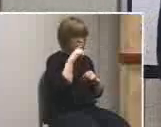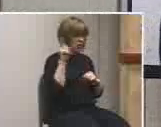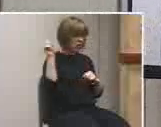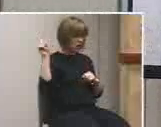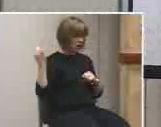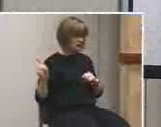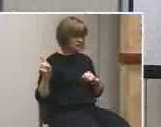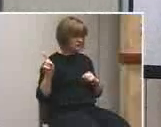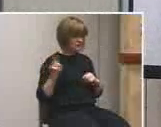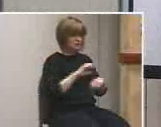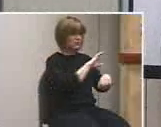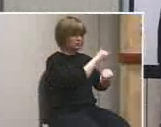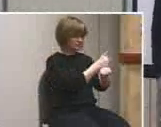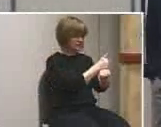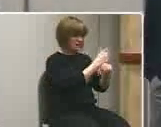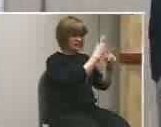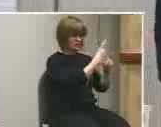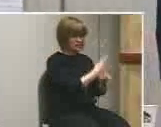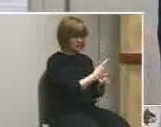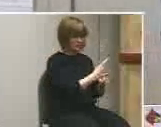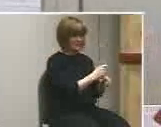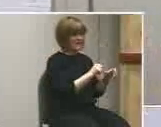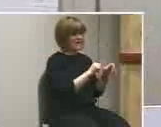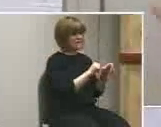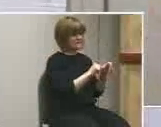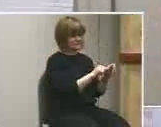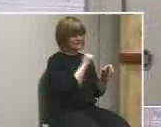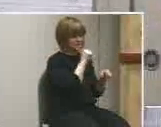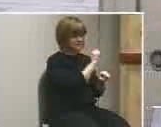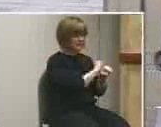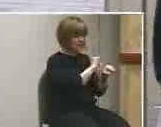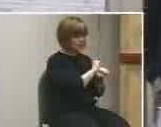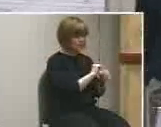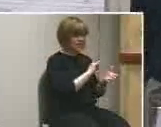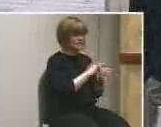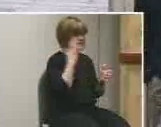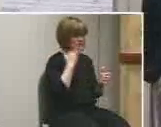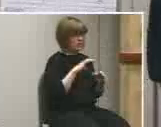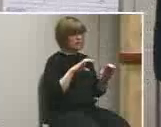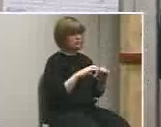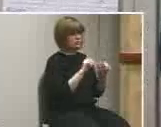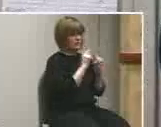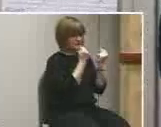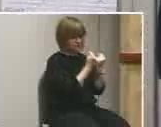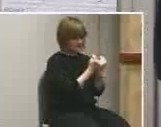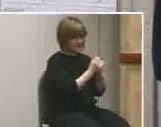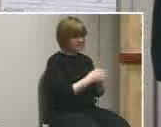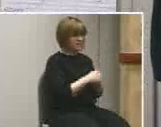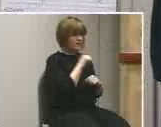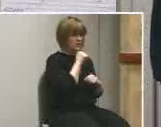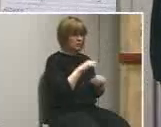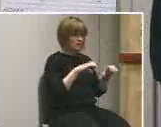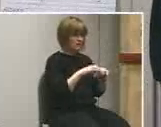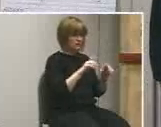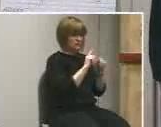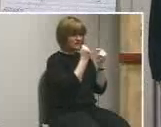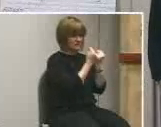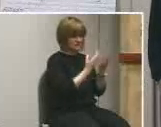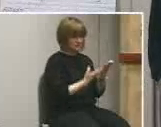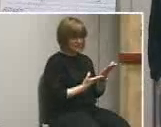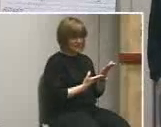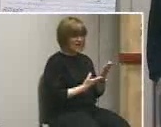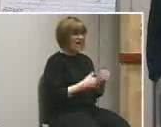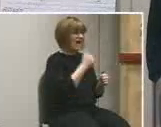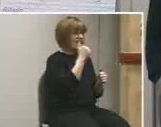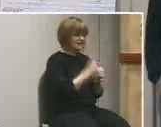place correctly and it still didn't work. That's why we're doing the team thing. We aren't doing this team thing on every kid whose